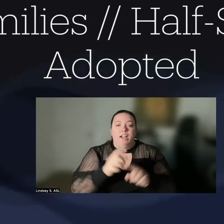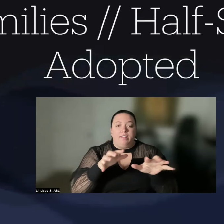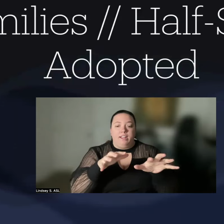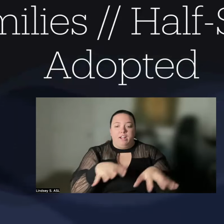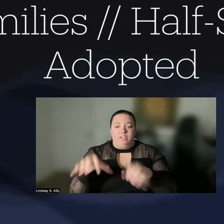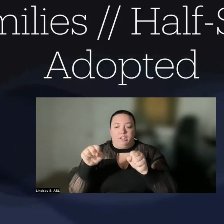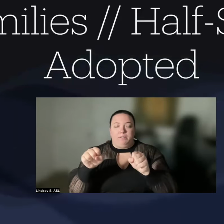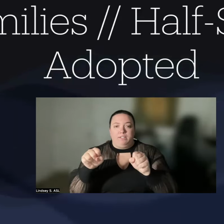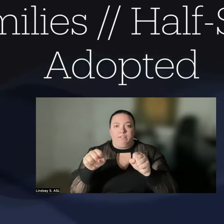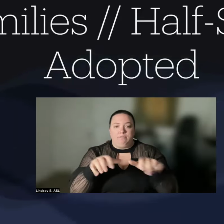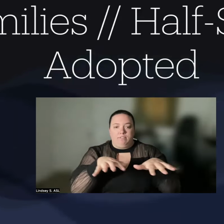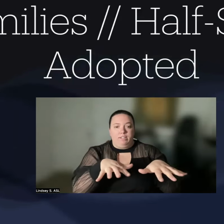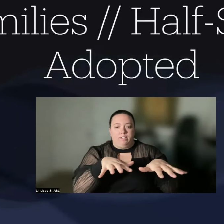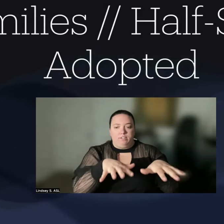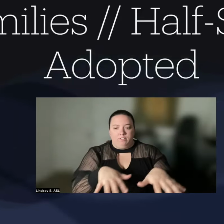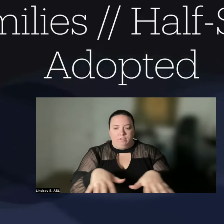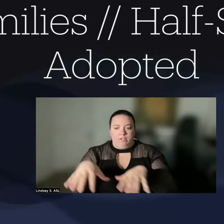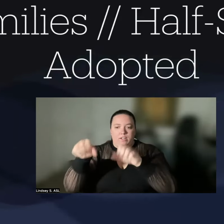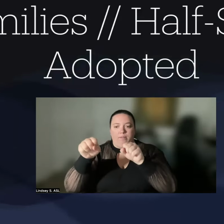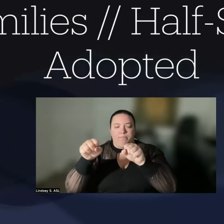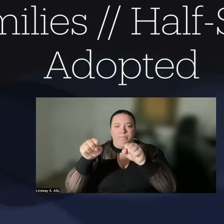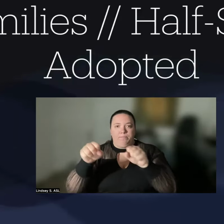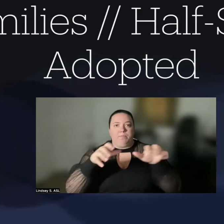brother, and then adopted. Here,